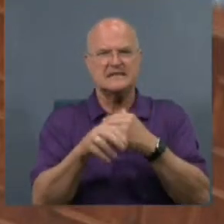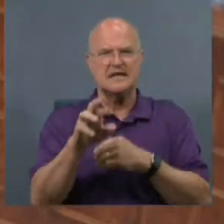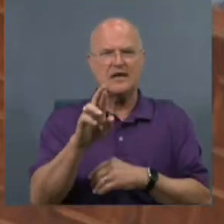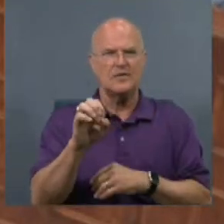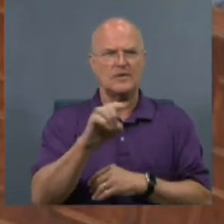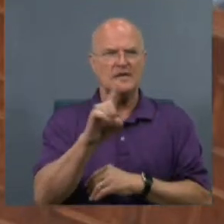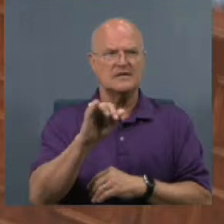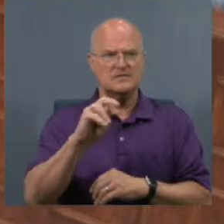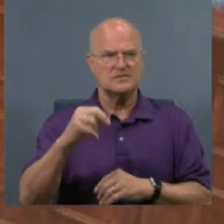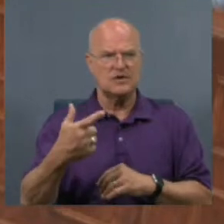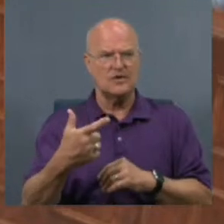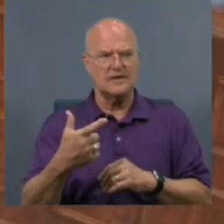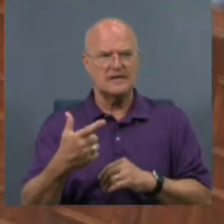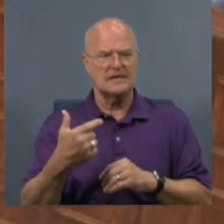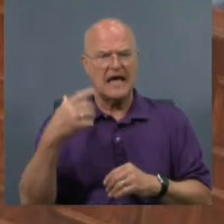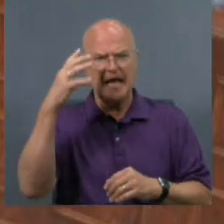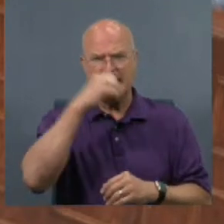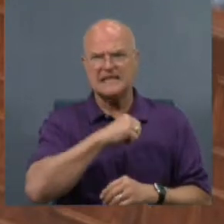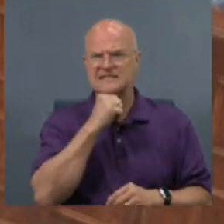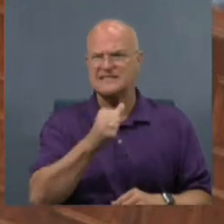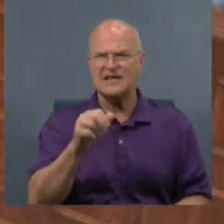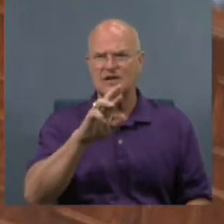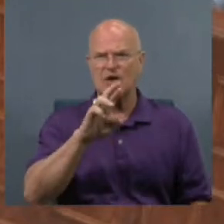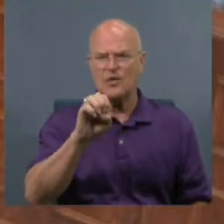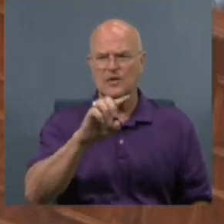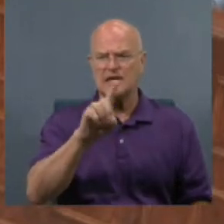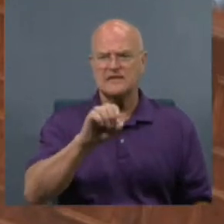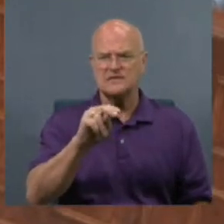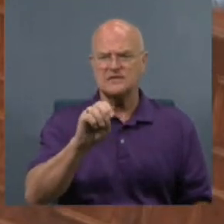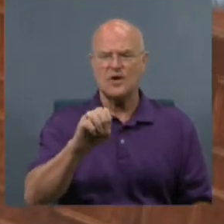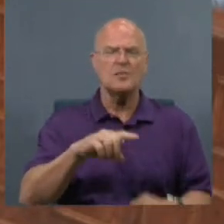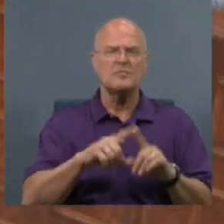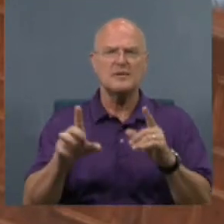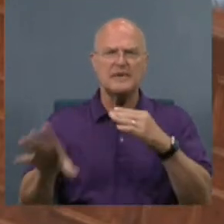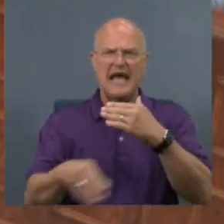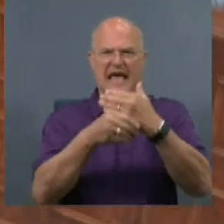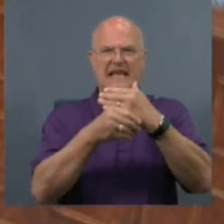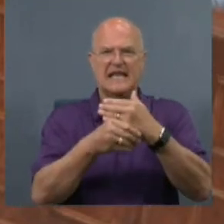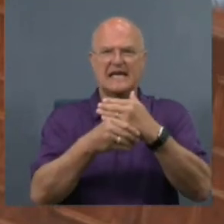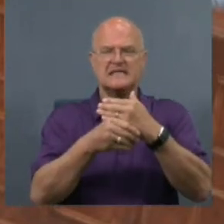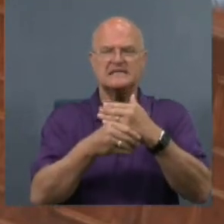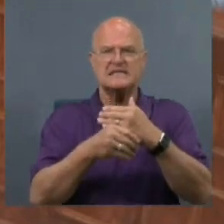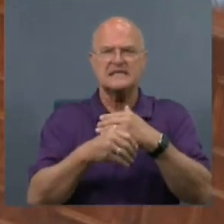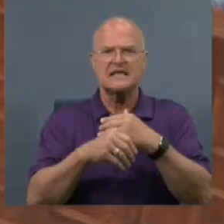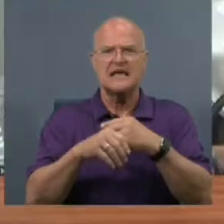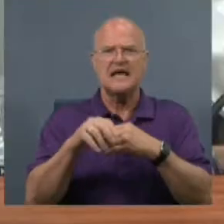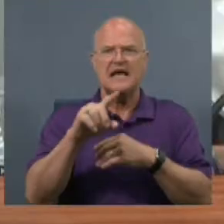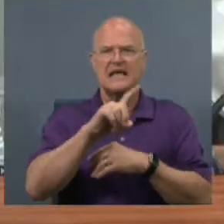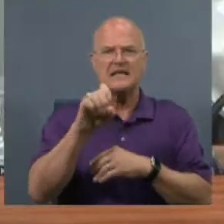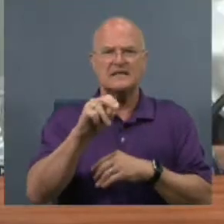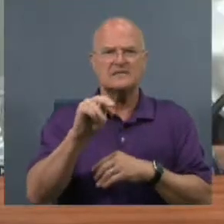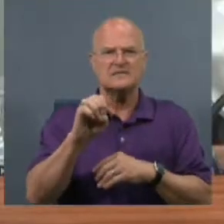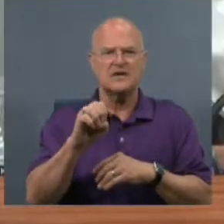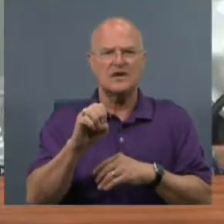rezoning and zoning this. I guess it wouldn't be a rezoning. It would be an annexation and a zoning.